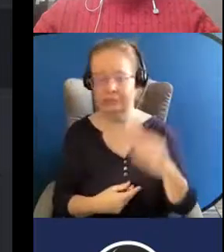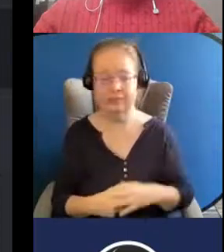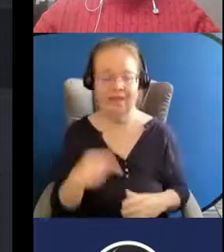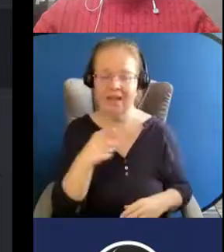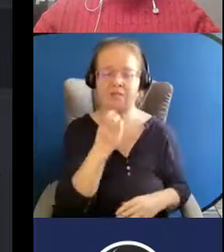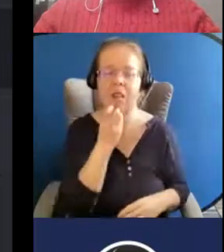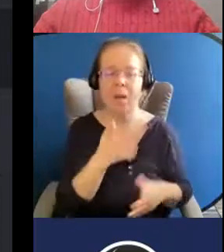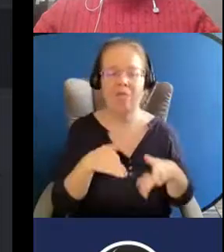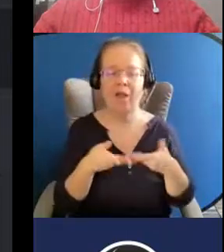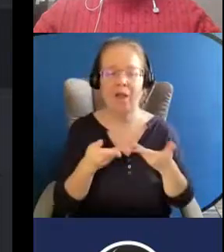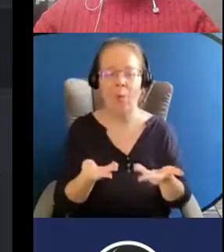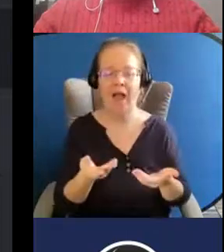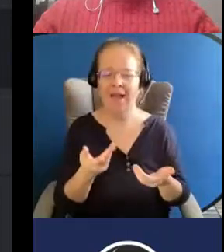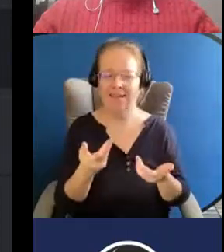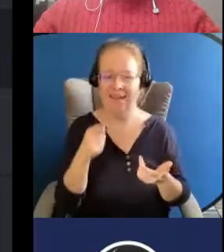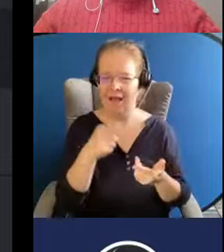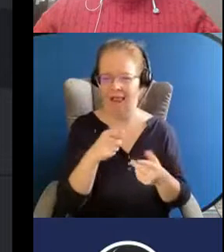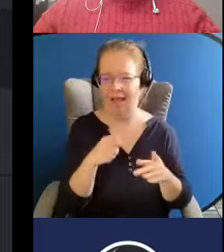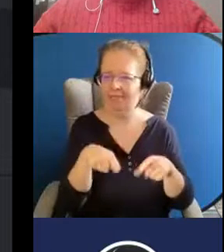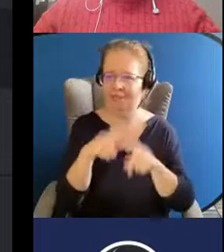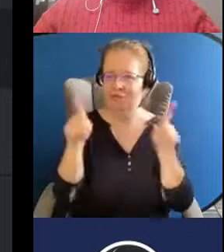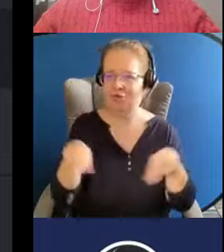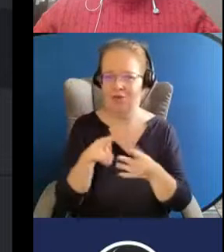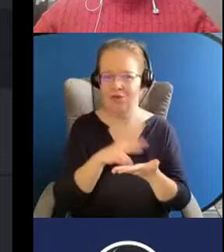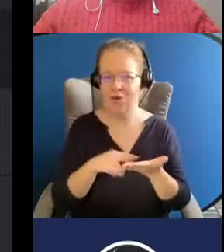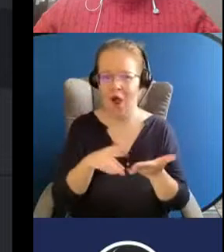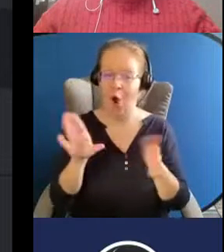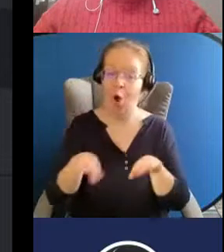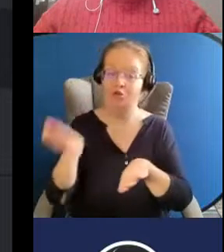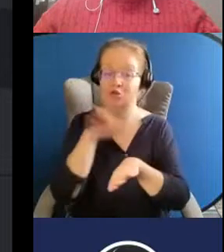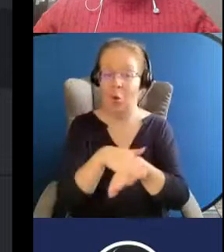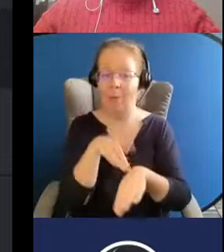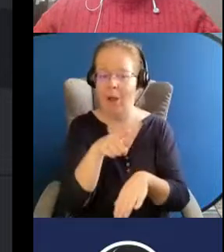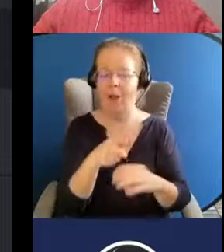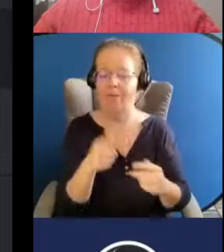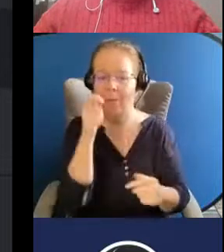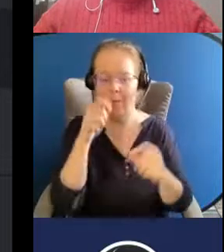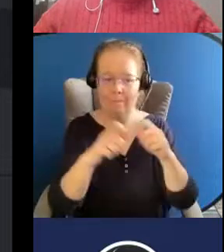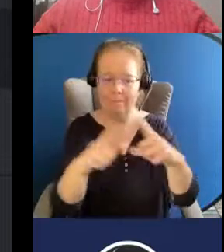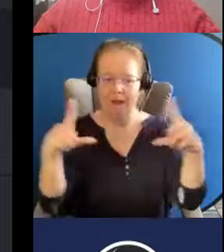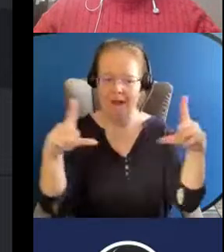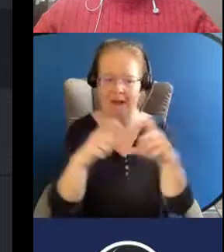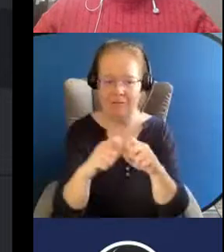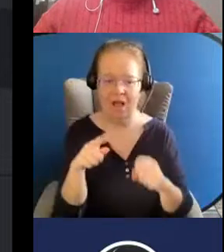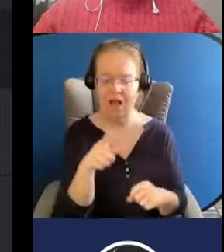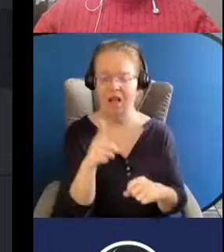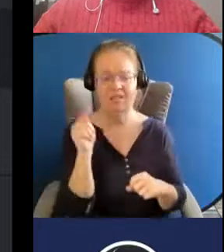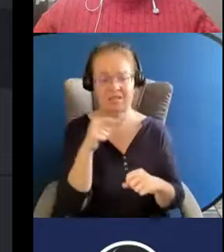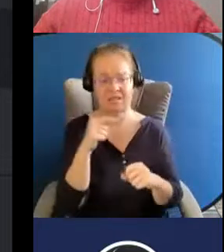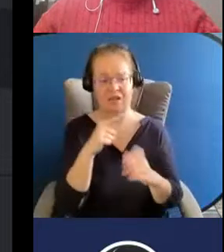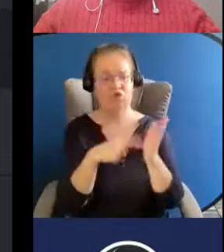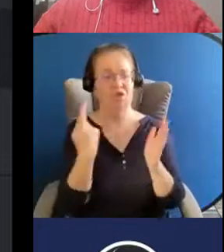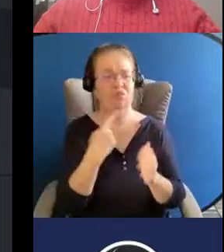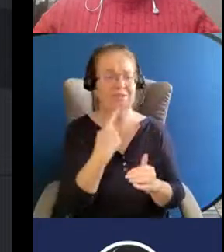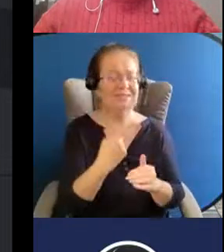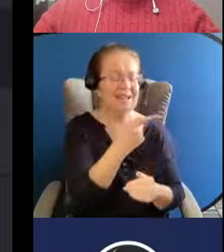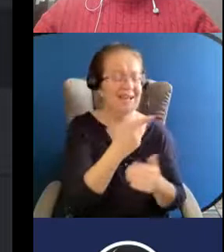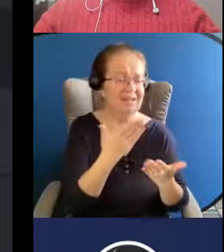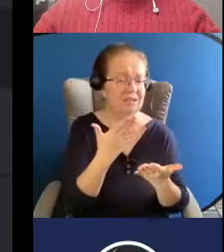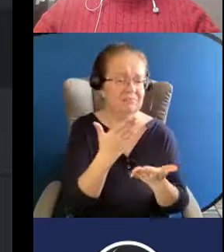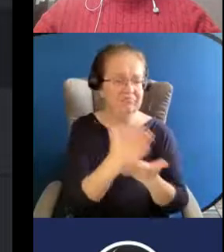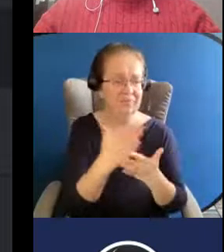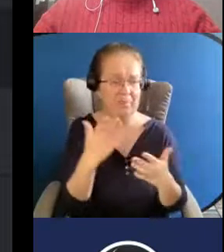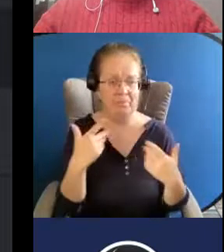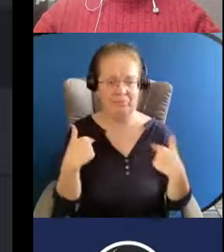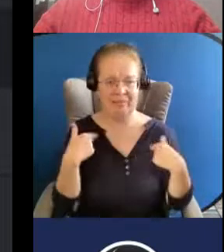lovely way to introduce somebody to a screen reader on top of the magnifier. Yeah, and great for people who need to have less